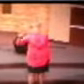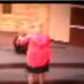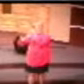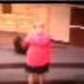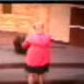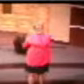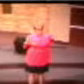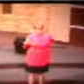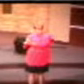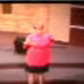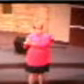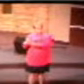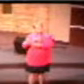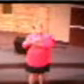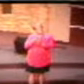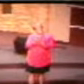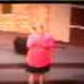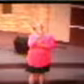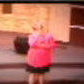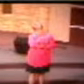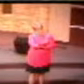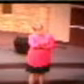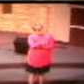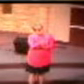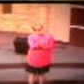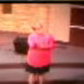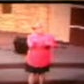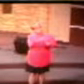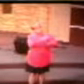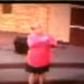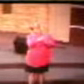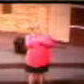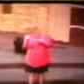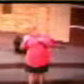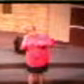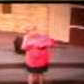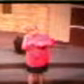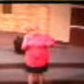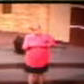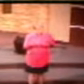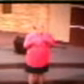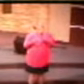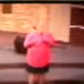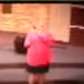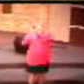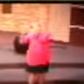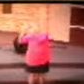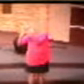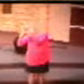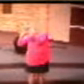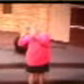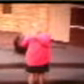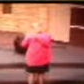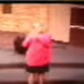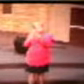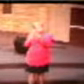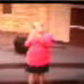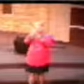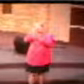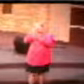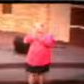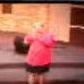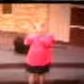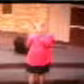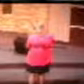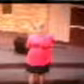My prayer for you is that you leave this place with a new imagination and a new determination as you move into the places where you